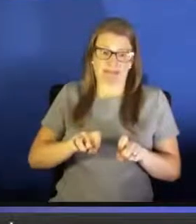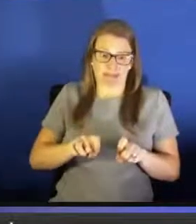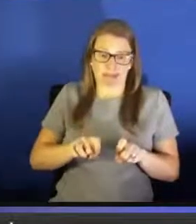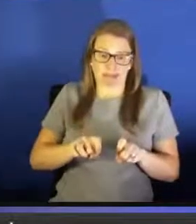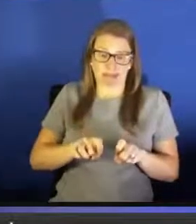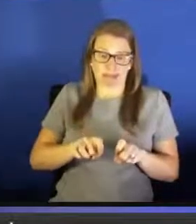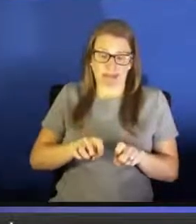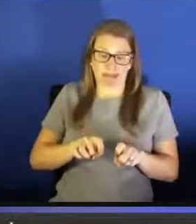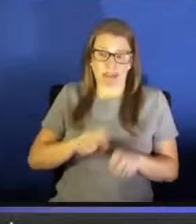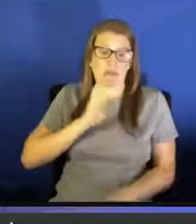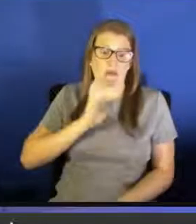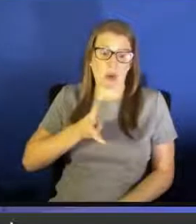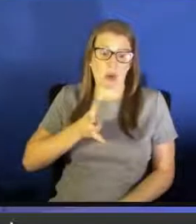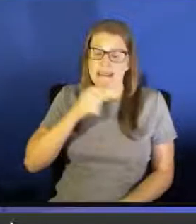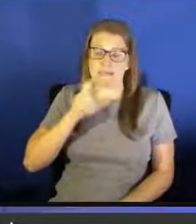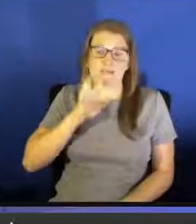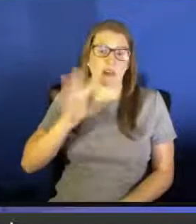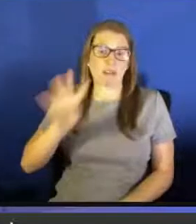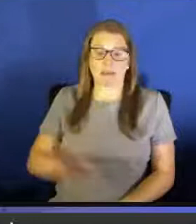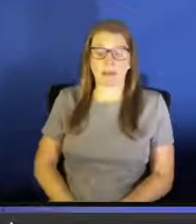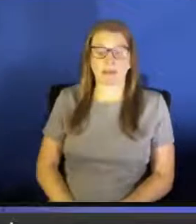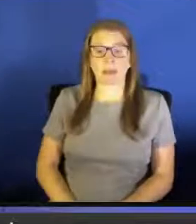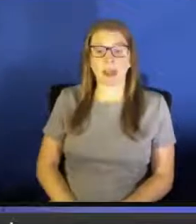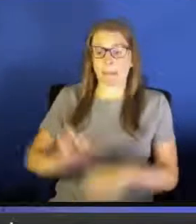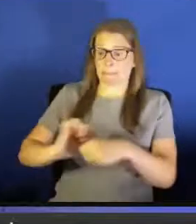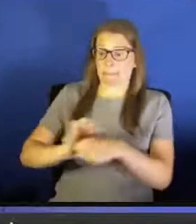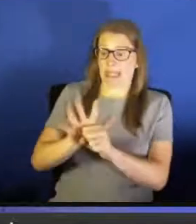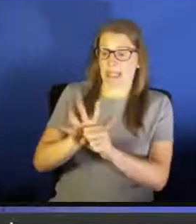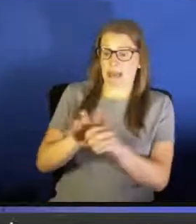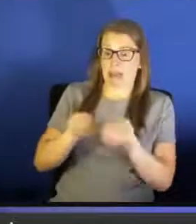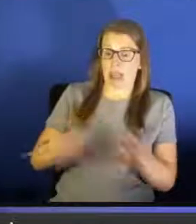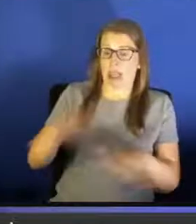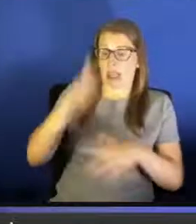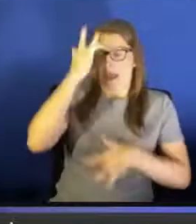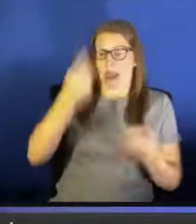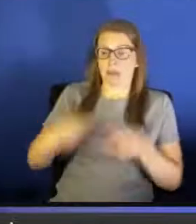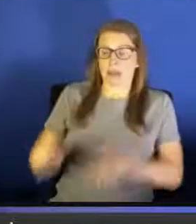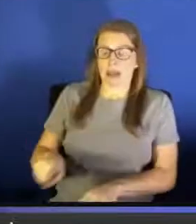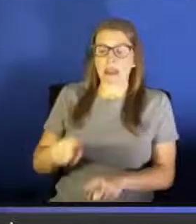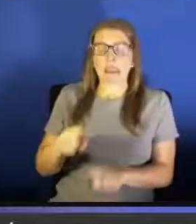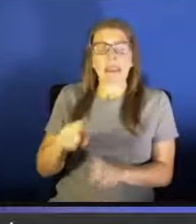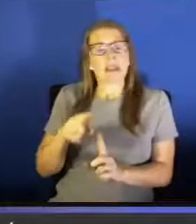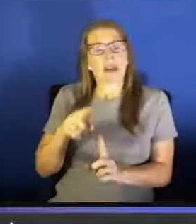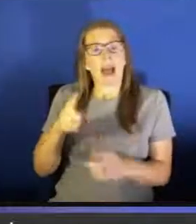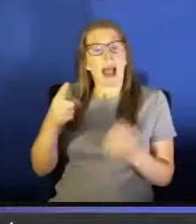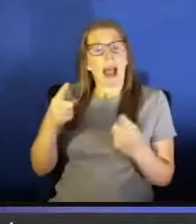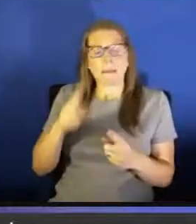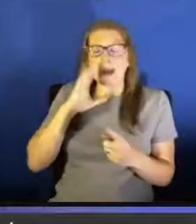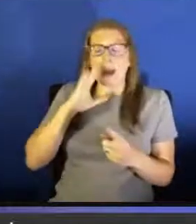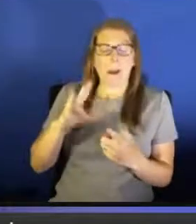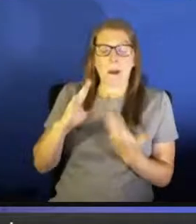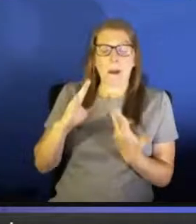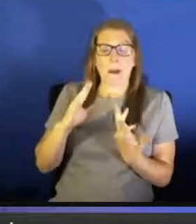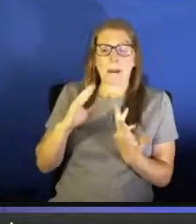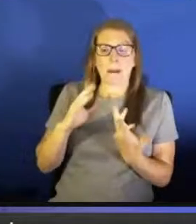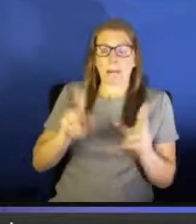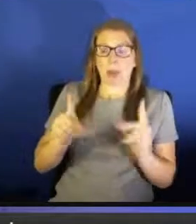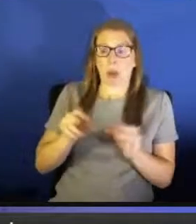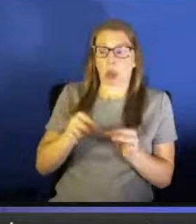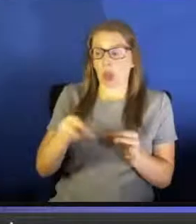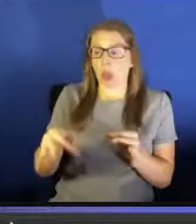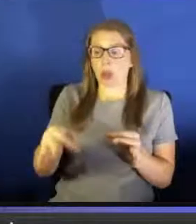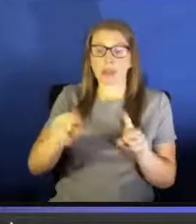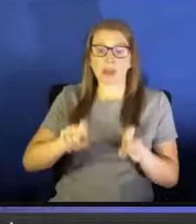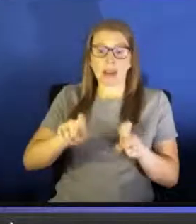of the pandemic, Dr. Mirza, about people getting their screenings? I mean, we know in cancer, people were putting them off. Are you seeing any of the effects of that